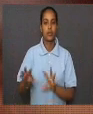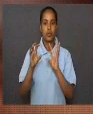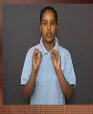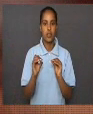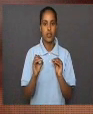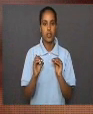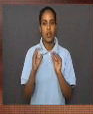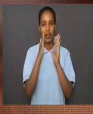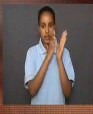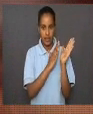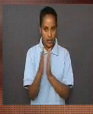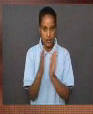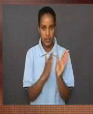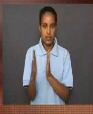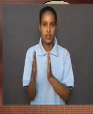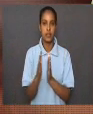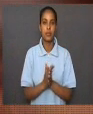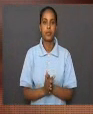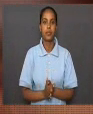Students, let's get ready.